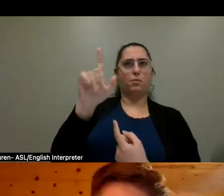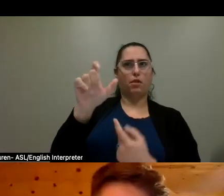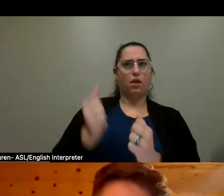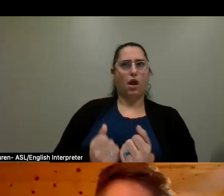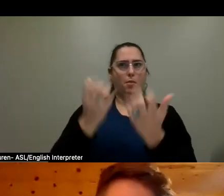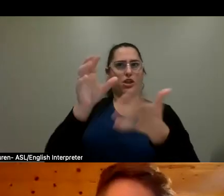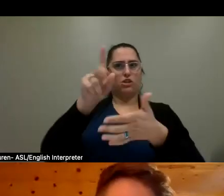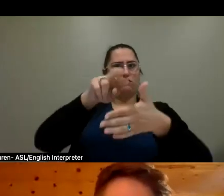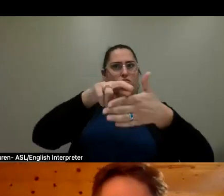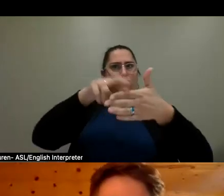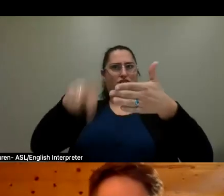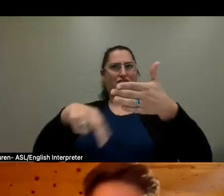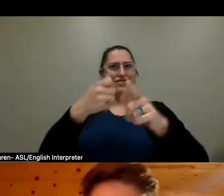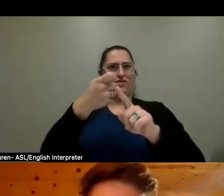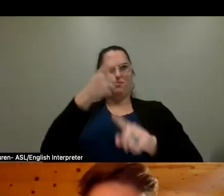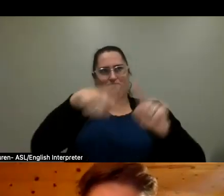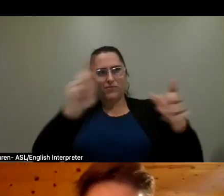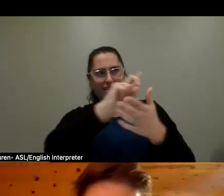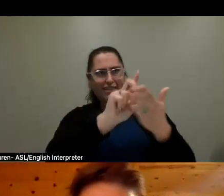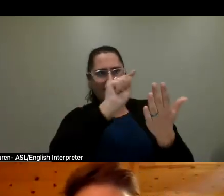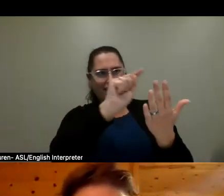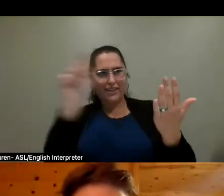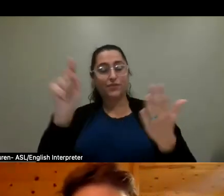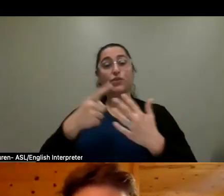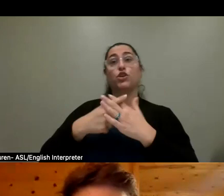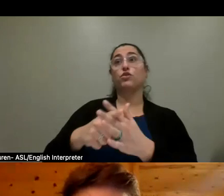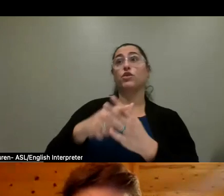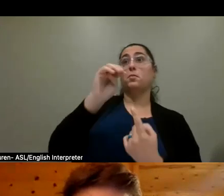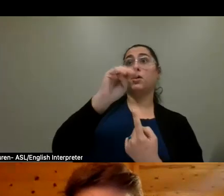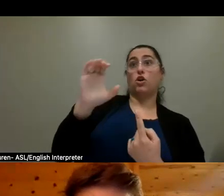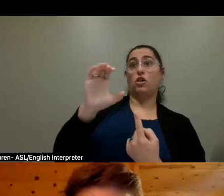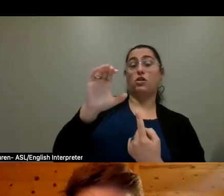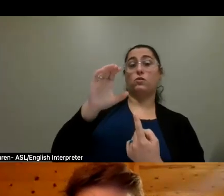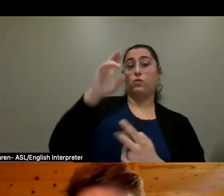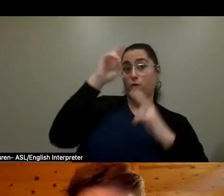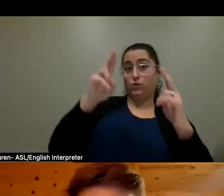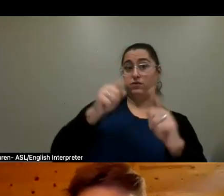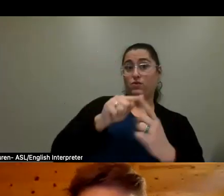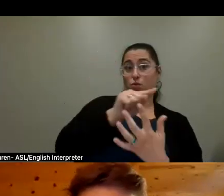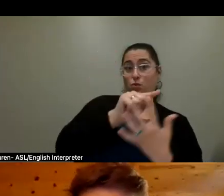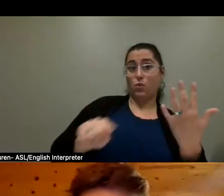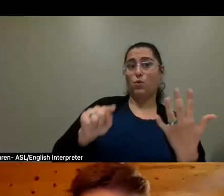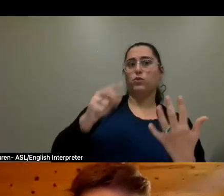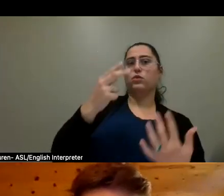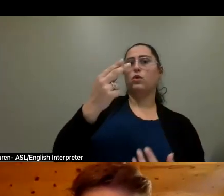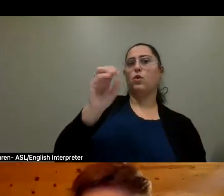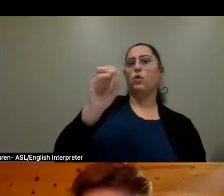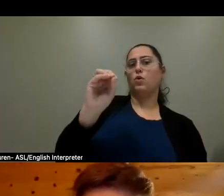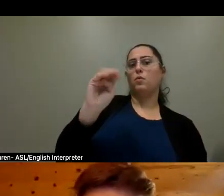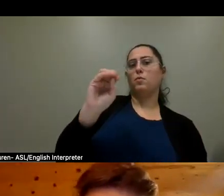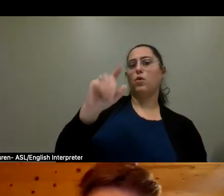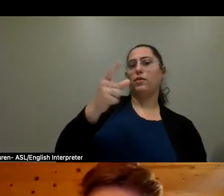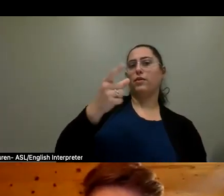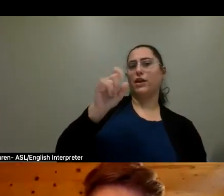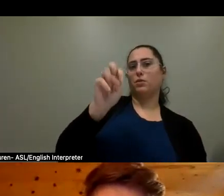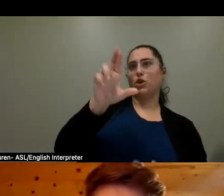different designs. So this original Markov chain Monte Carlo hallucination for these homo-oligomers, those were the solubility results.